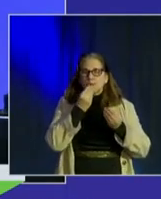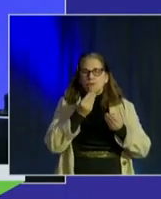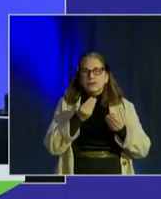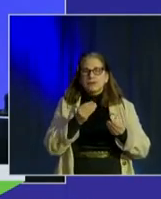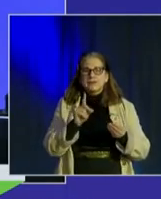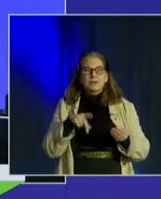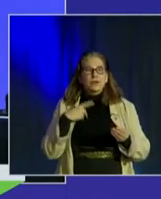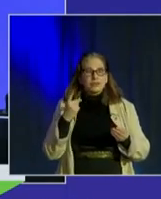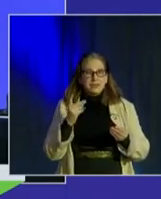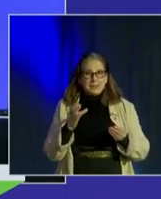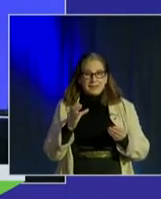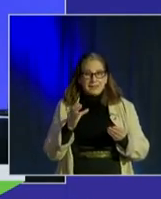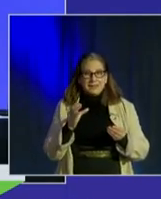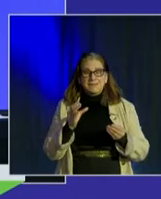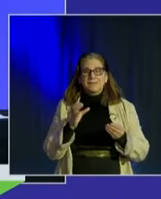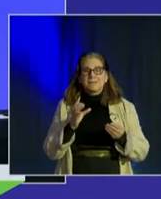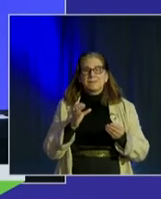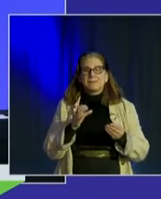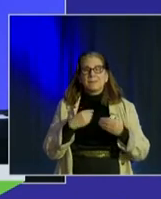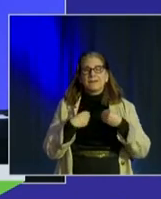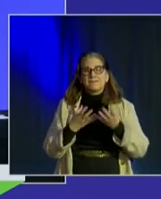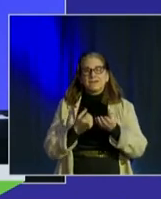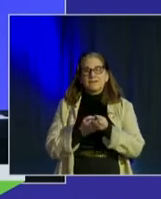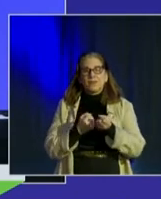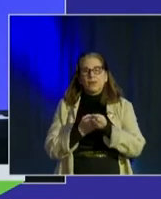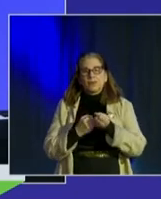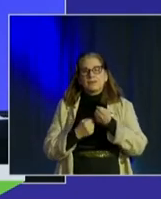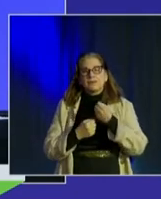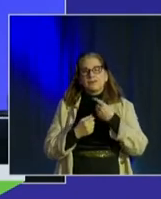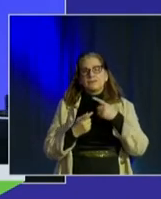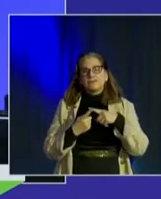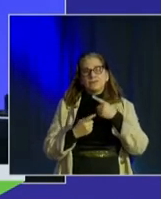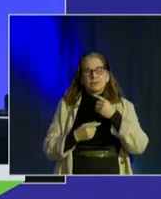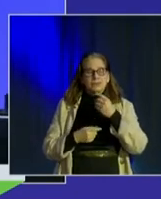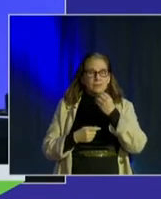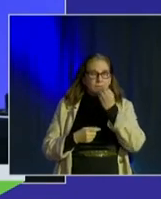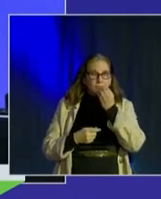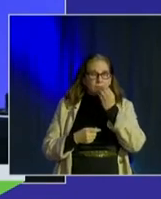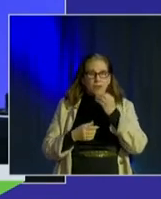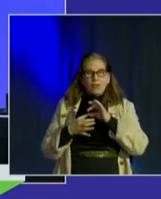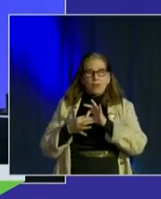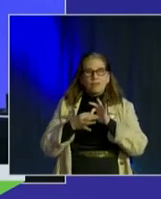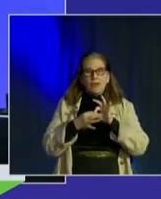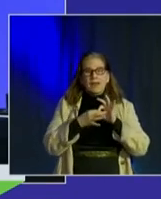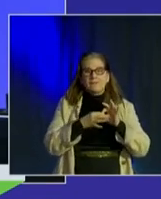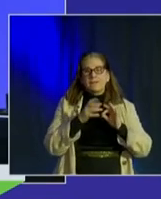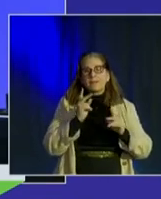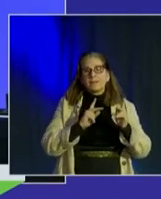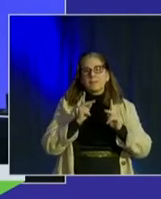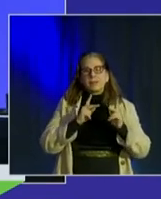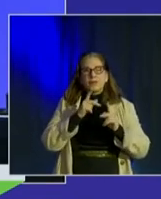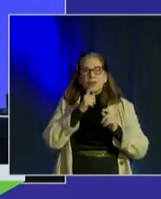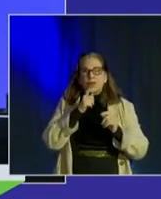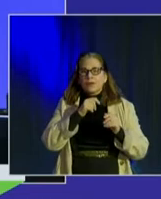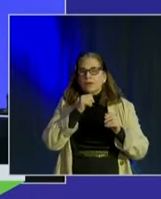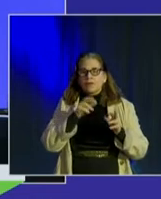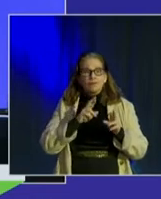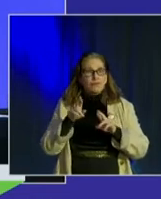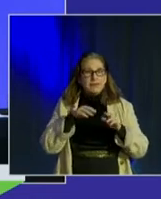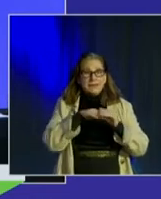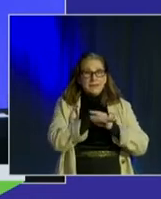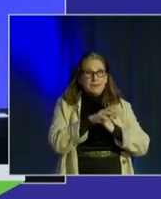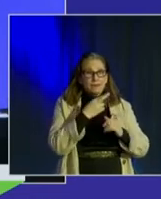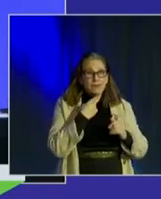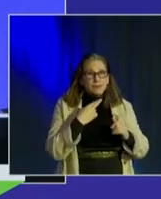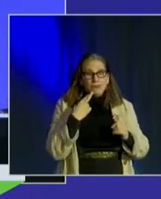food collaboratives and others who maybe aren't ready to go into a retail space or a restaurant space, but actually need technical assistance to